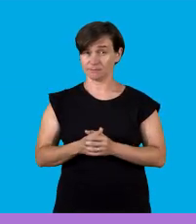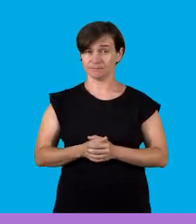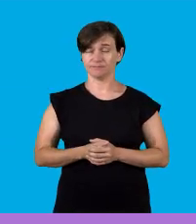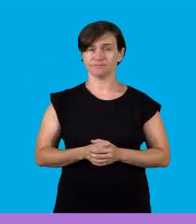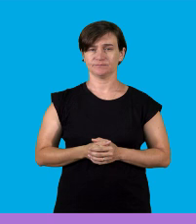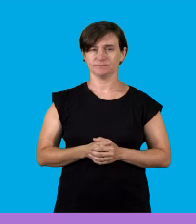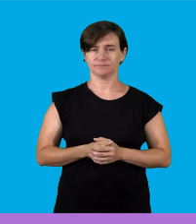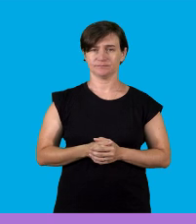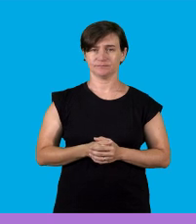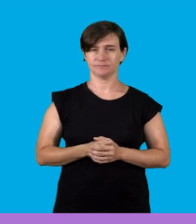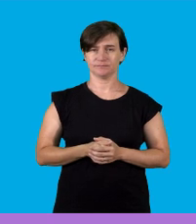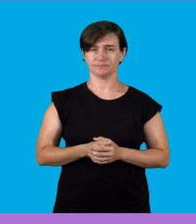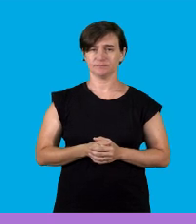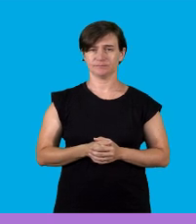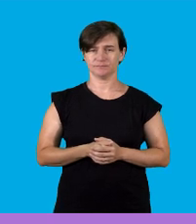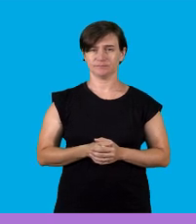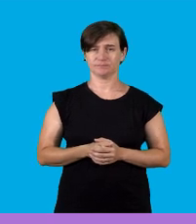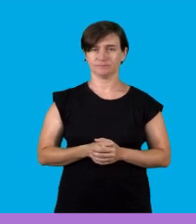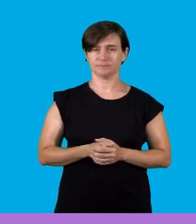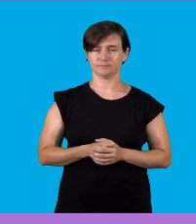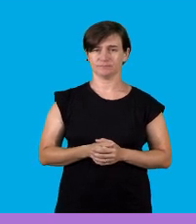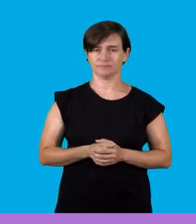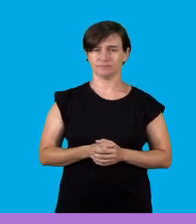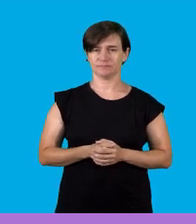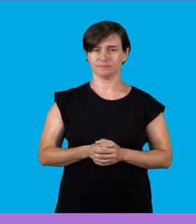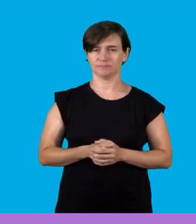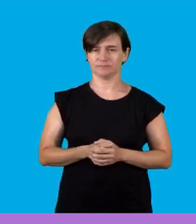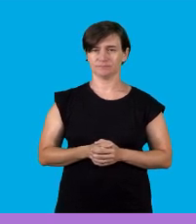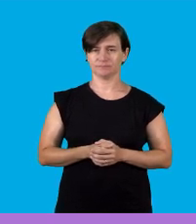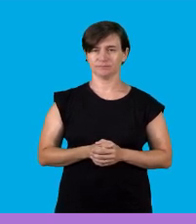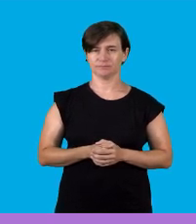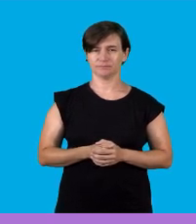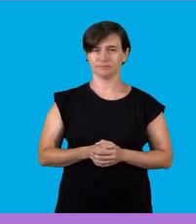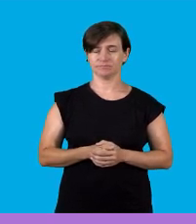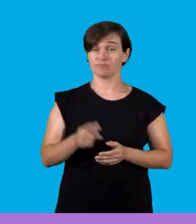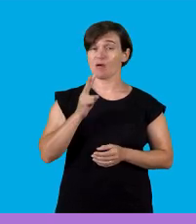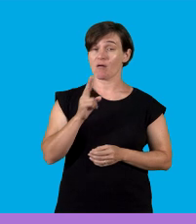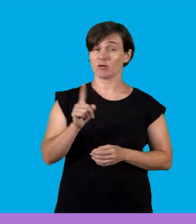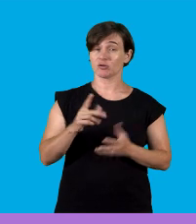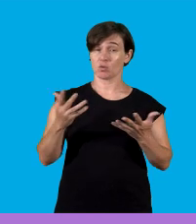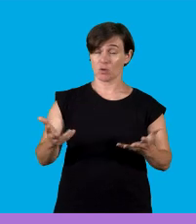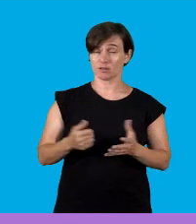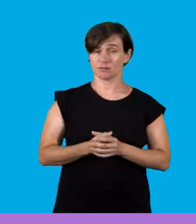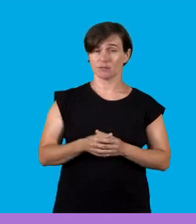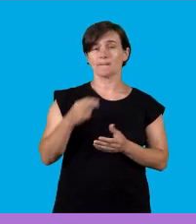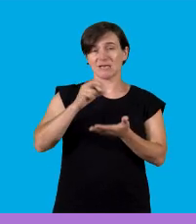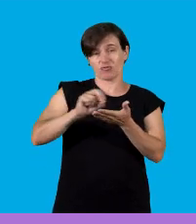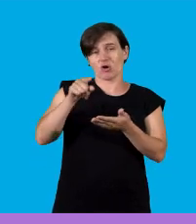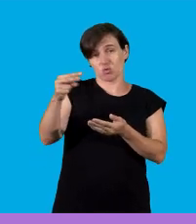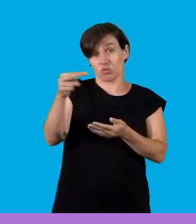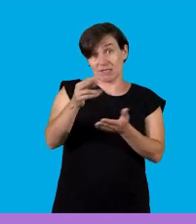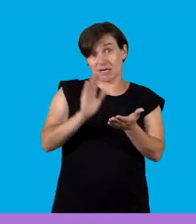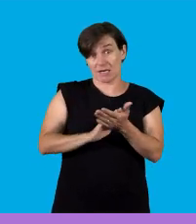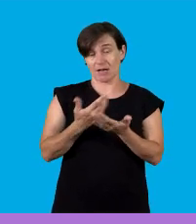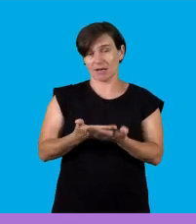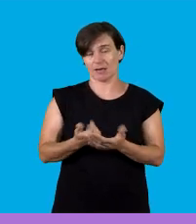me? So 1 divided by 60 divided by 24. That will give us, and I'm going to write this down